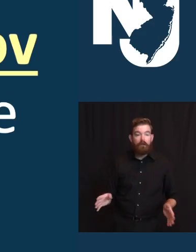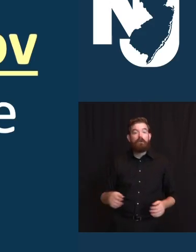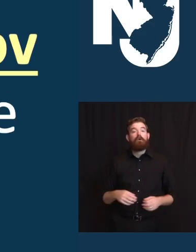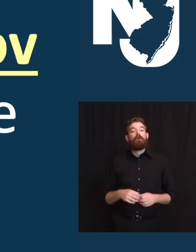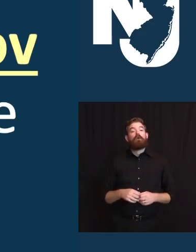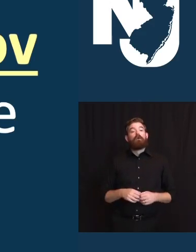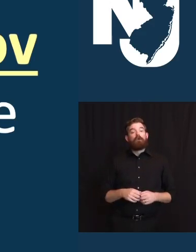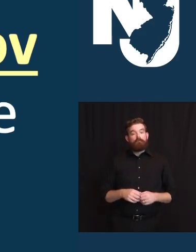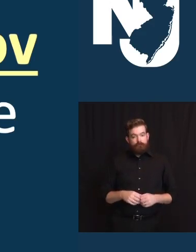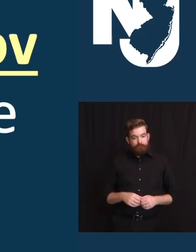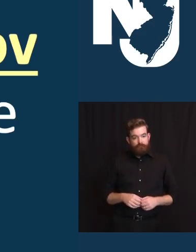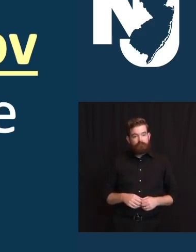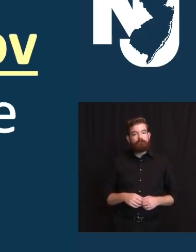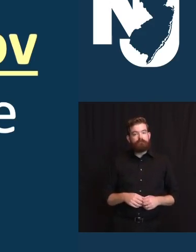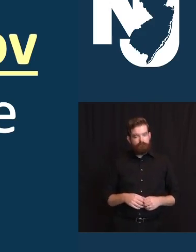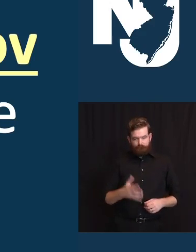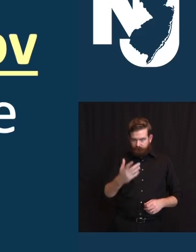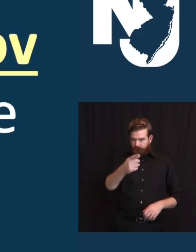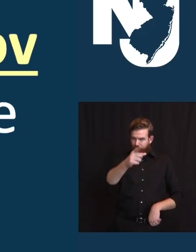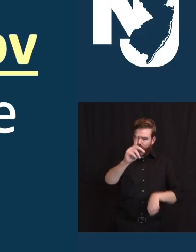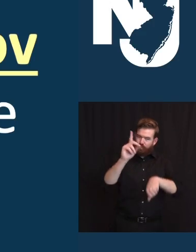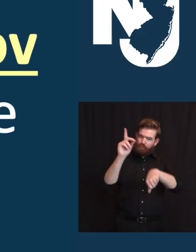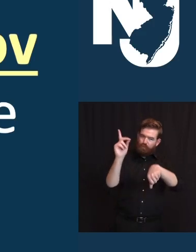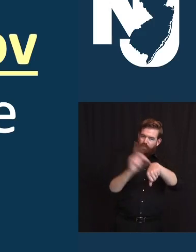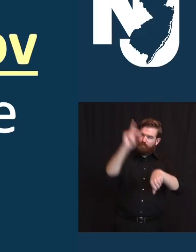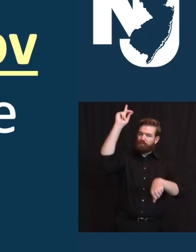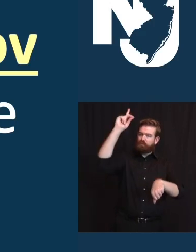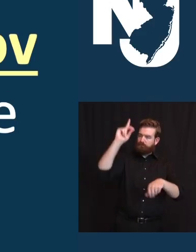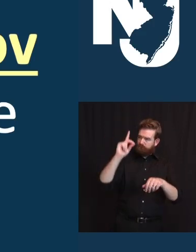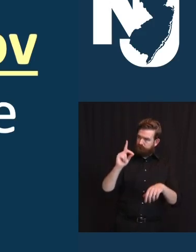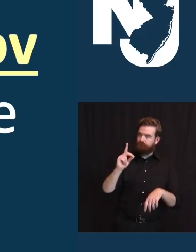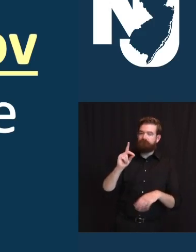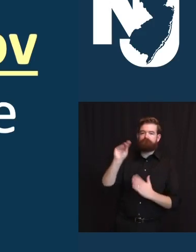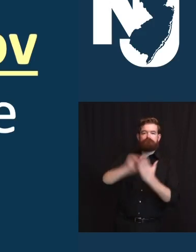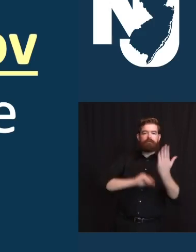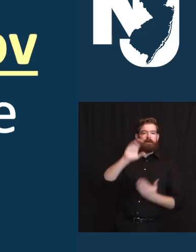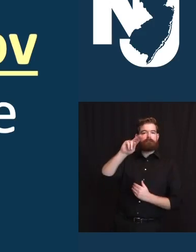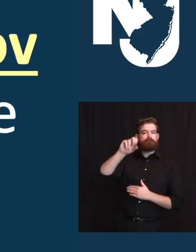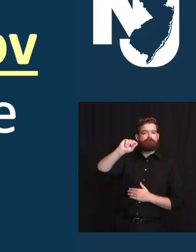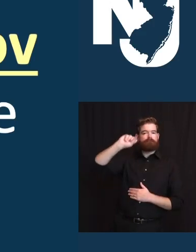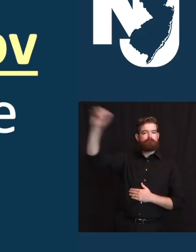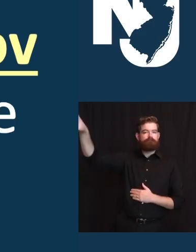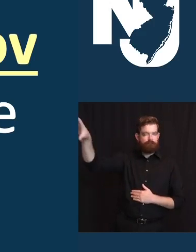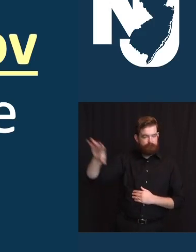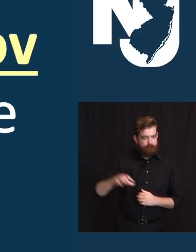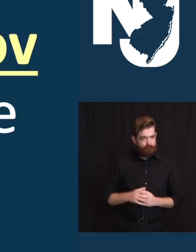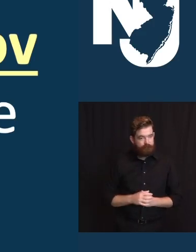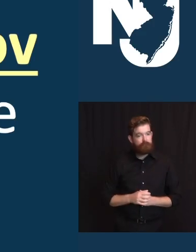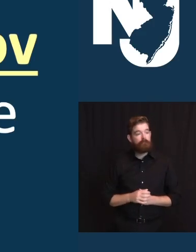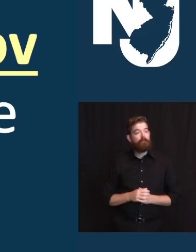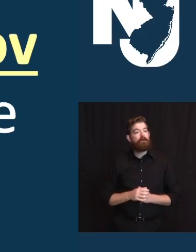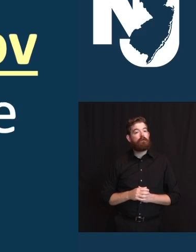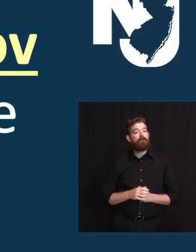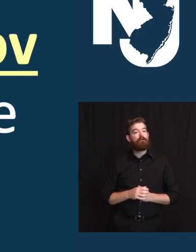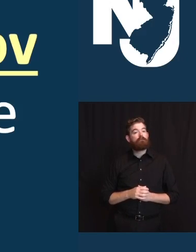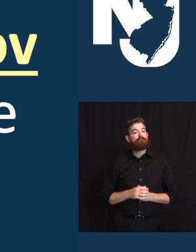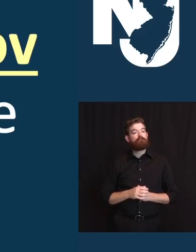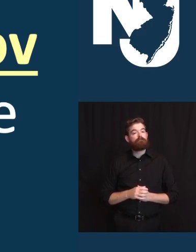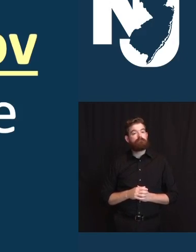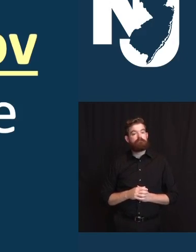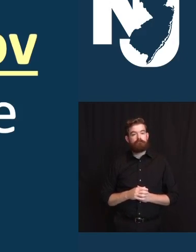and we need you to do it. So let's close out the 2020 census in a big way, and let's make sure New Jersey is completely and